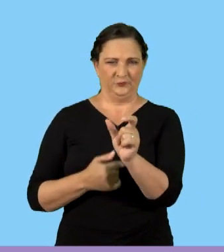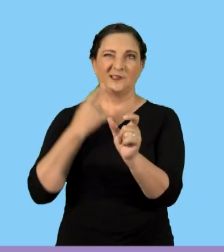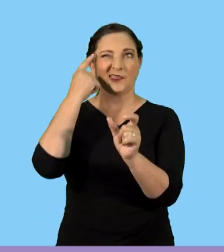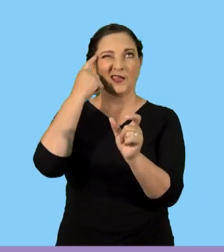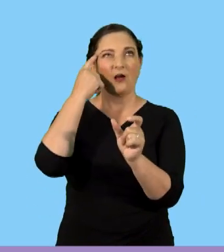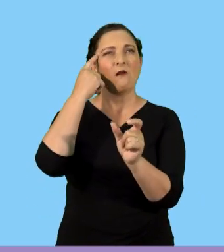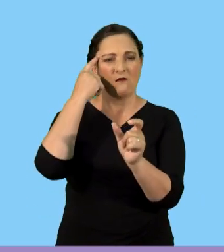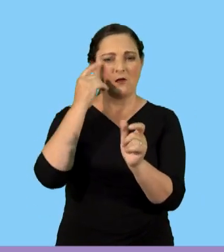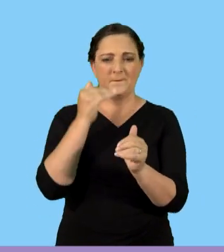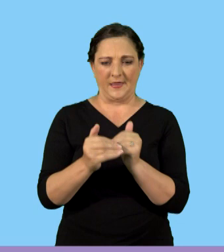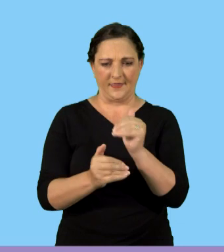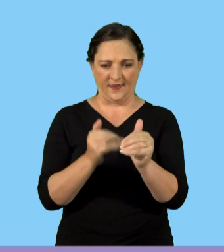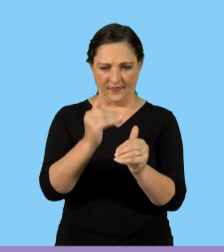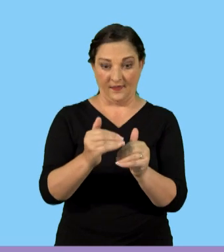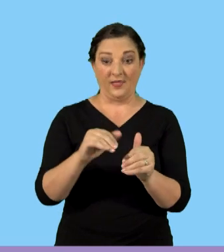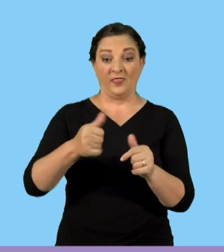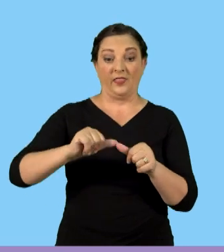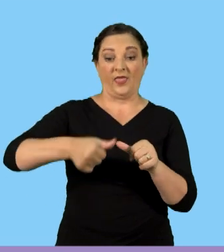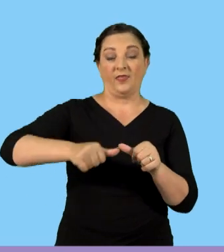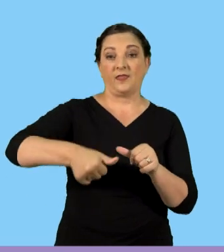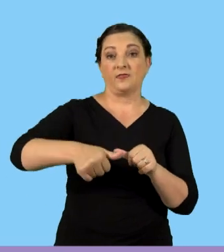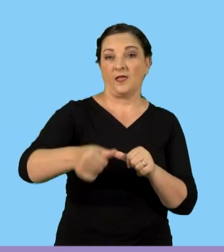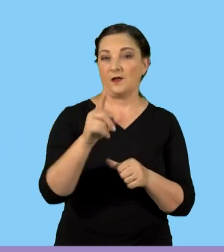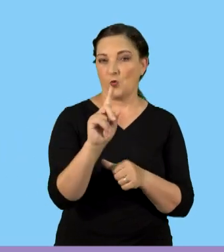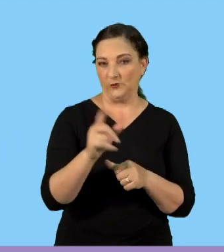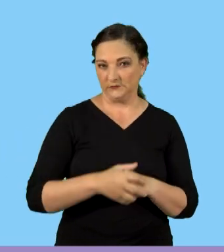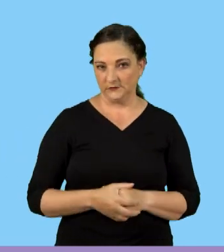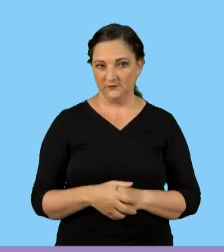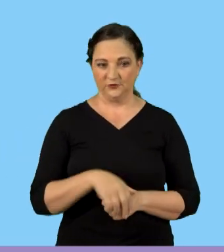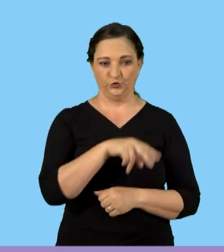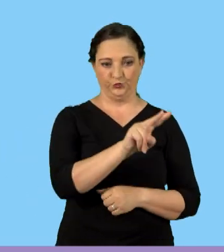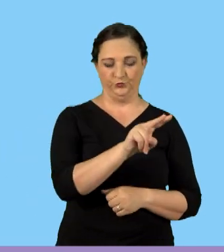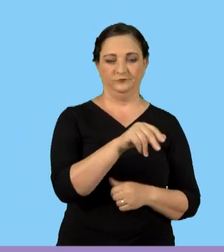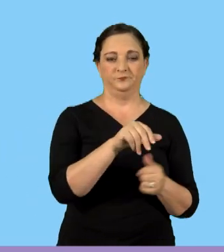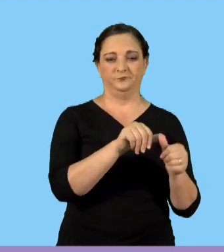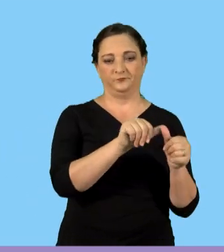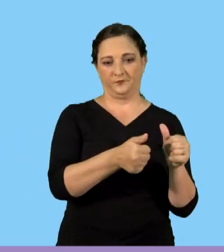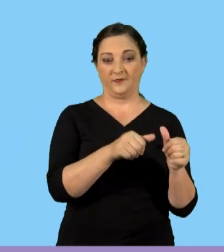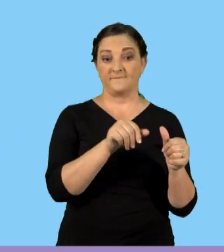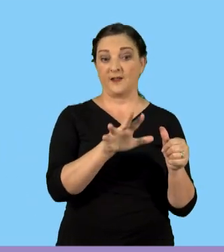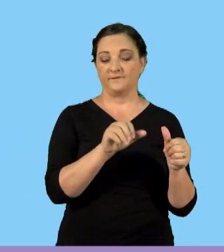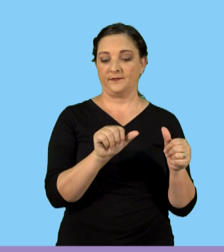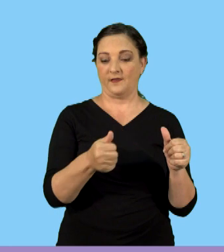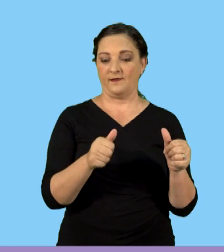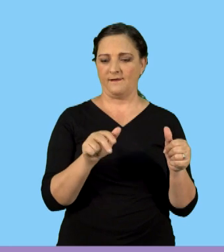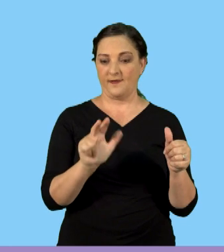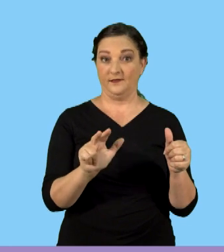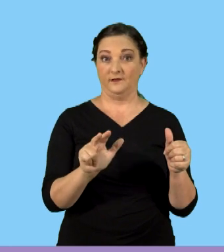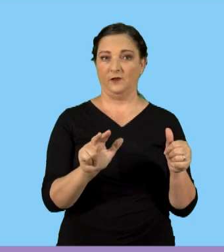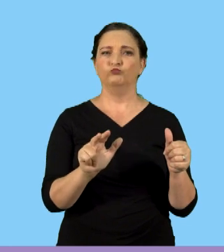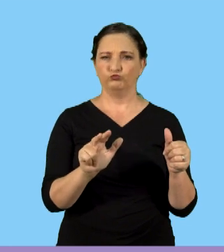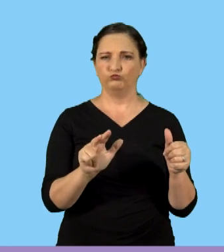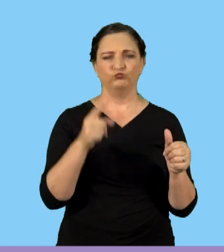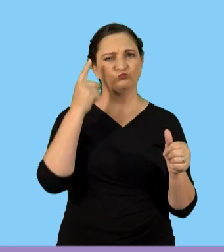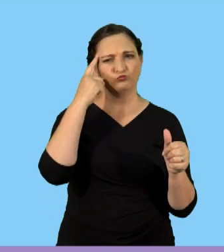3 terms. So we've been given a pattern here that is 2, 5, and 8. And we are required to find the next